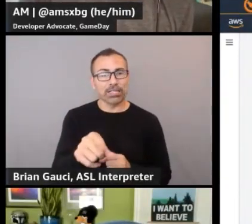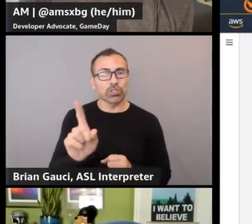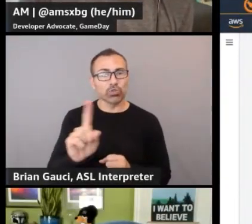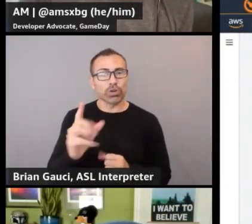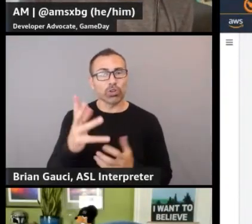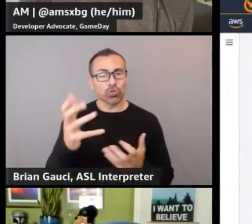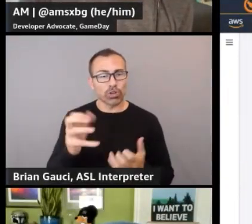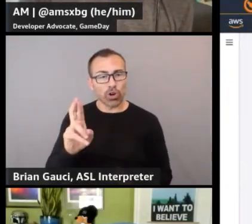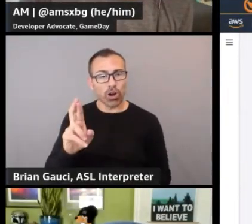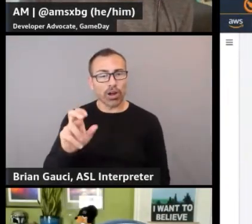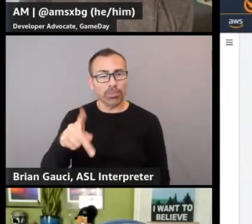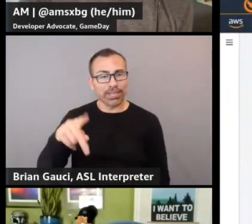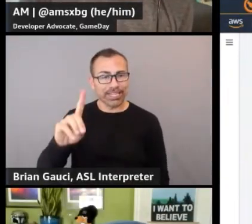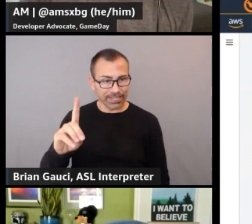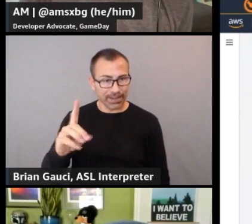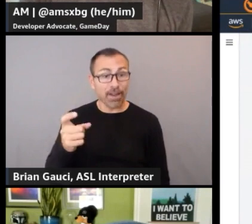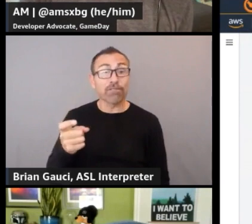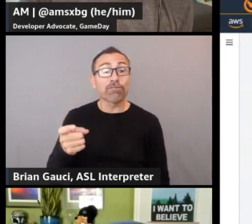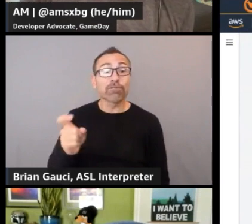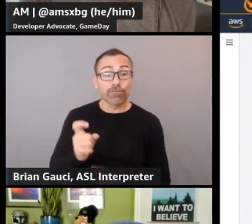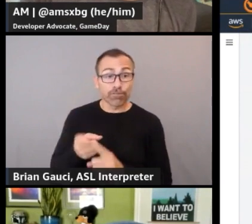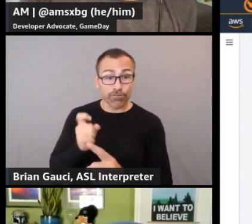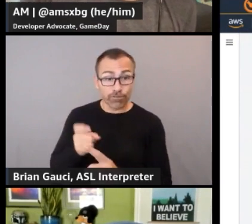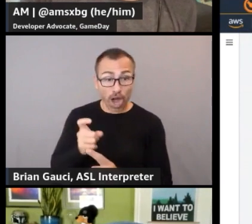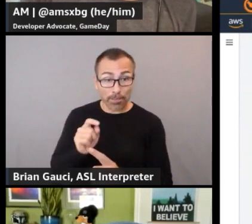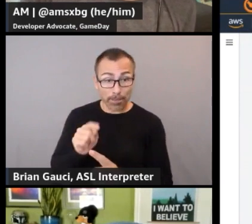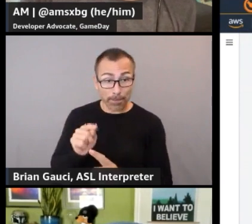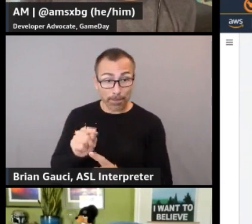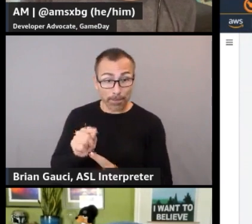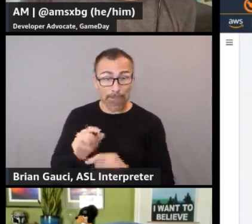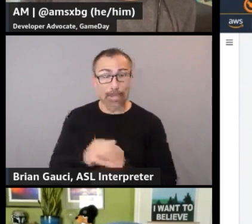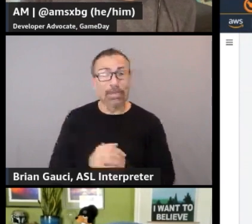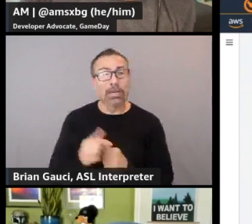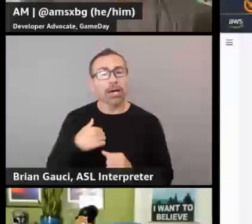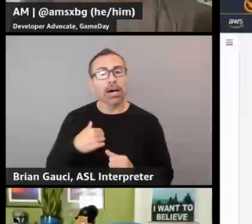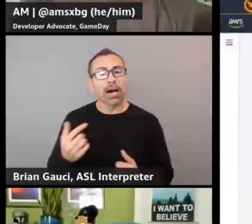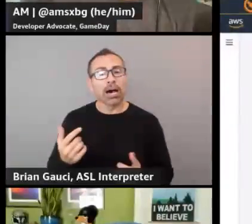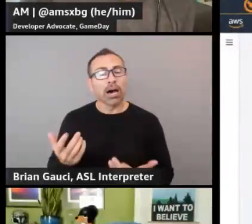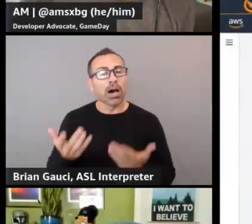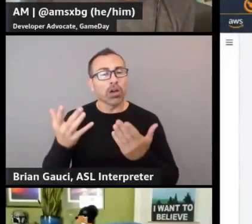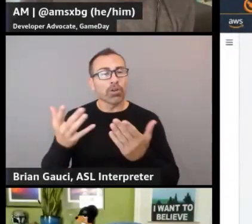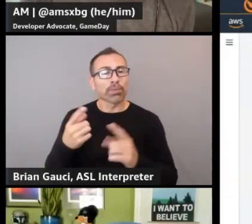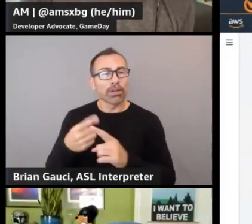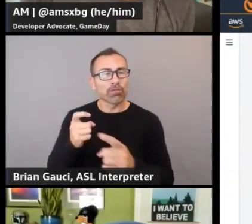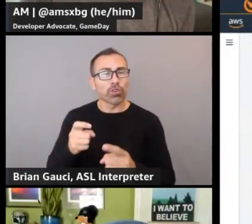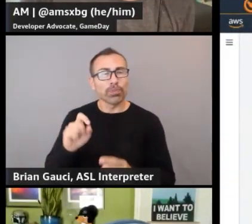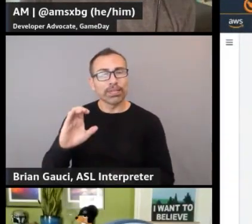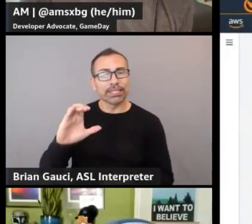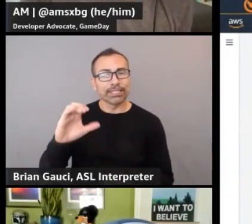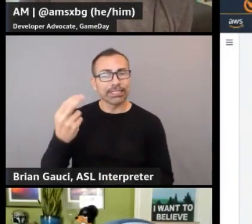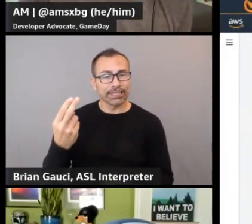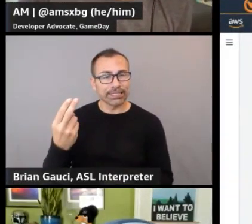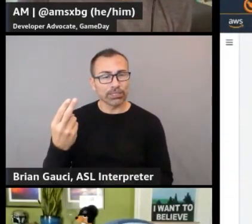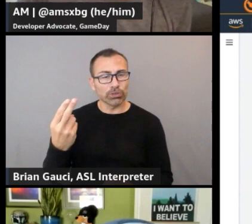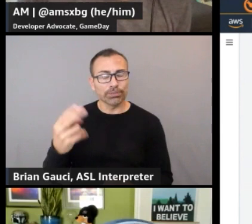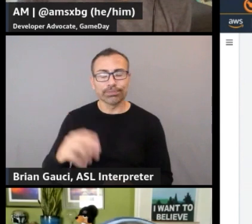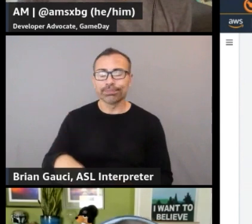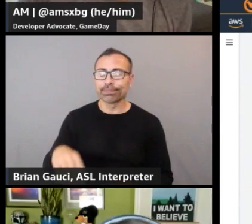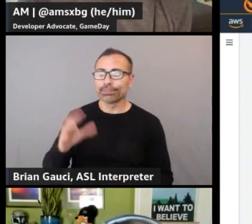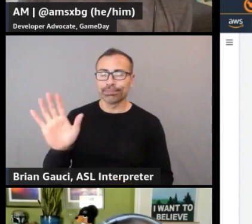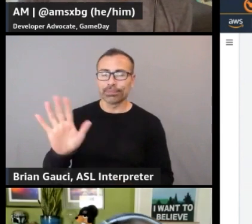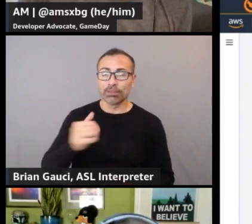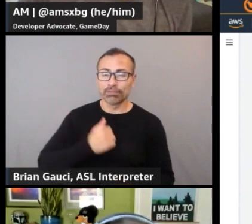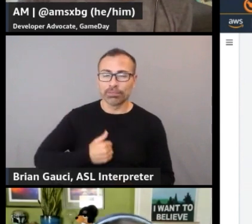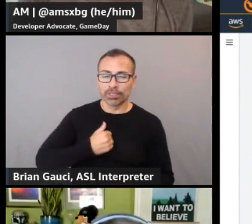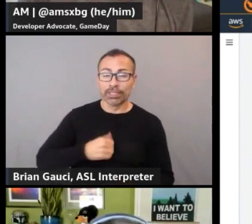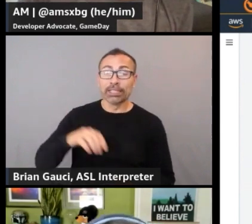RDP from. And an important hint, I'd recommend that you go from an EC2 instance that you're familiar with, that you've already set up. Really, you